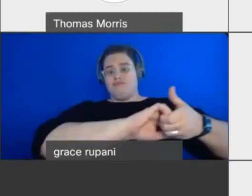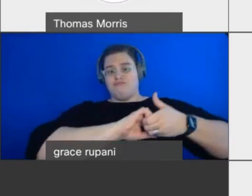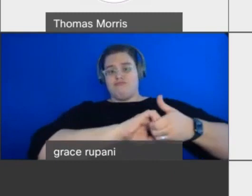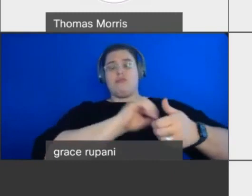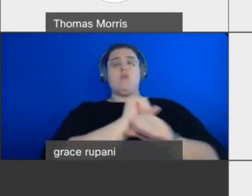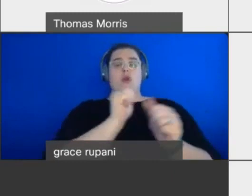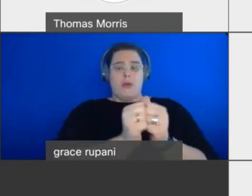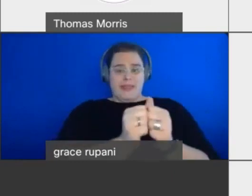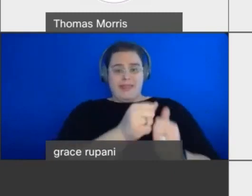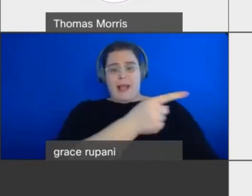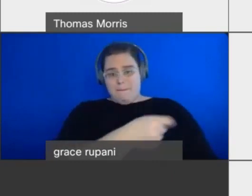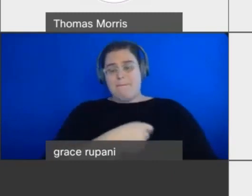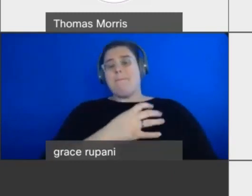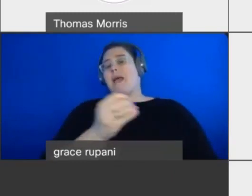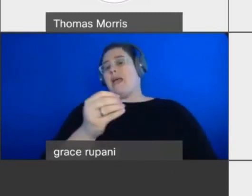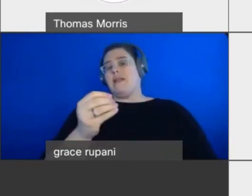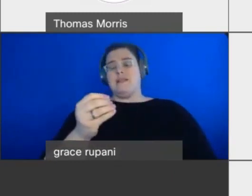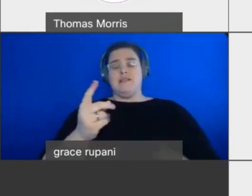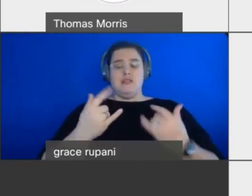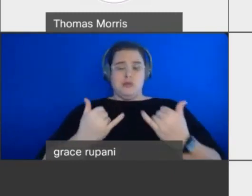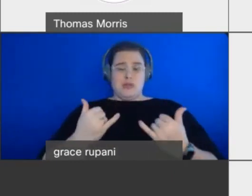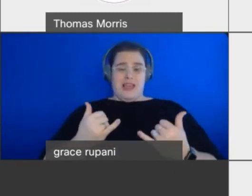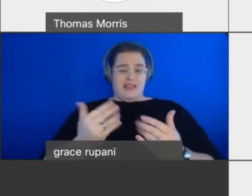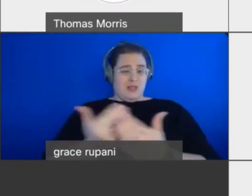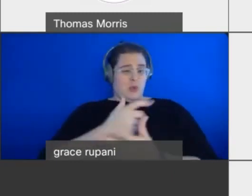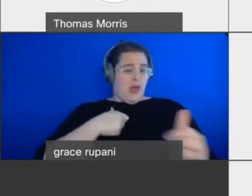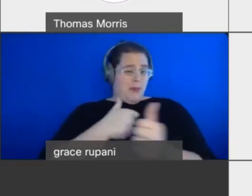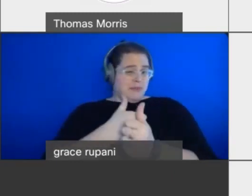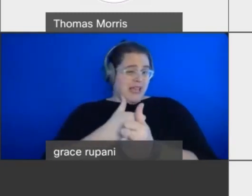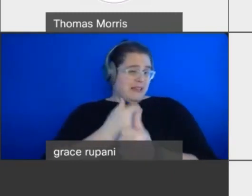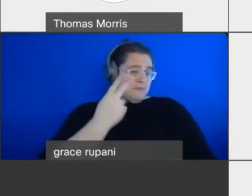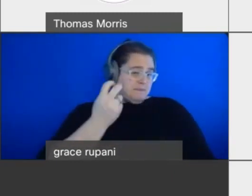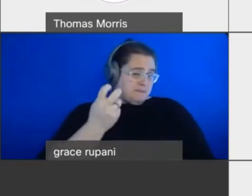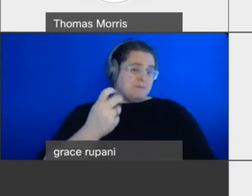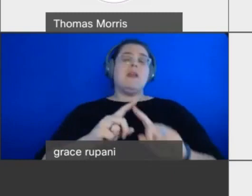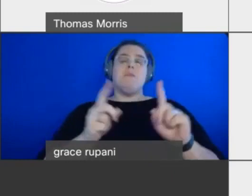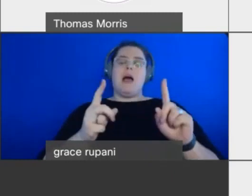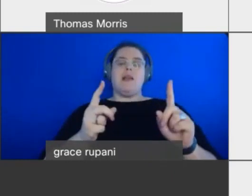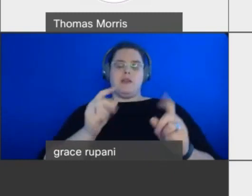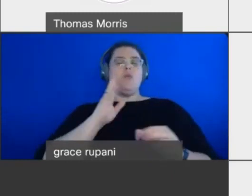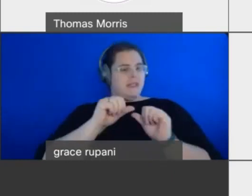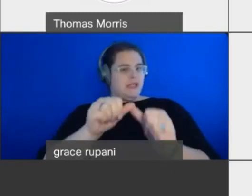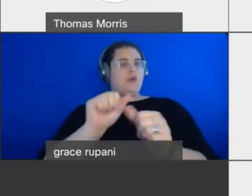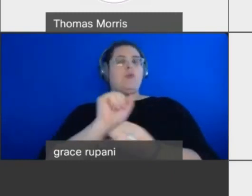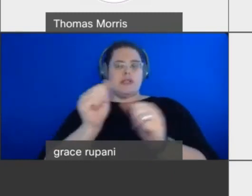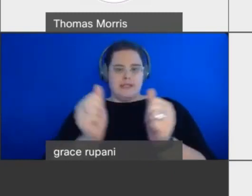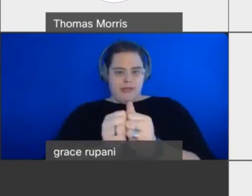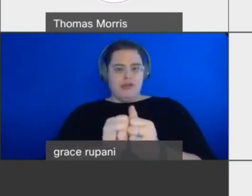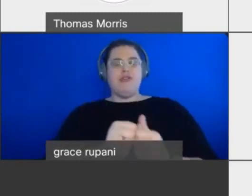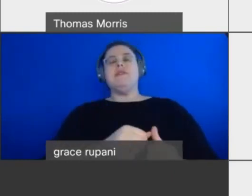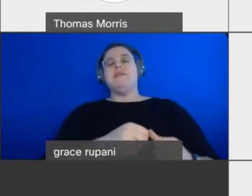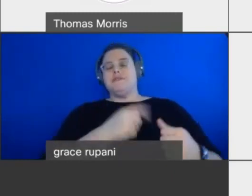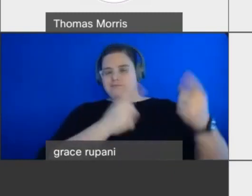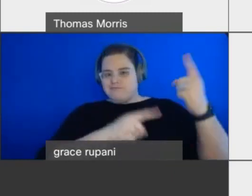don't know that there's any update today. But we will continue to work. And as we have updates about how we